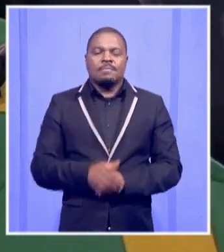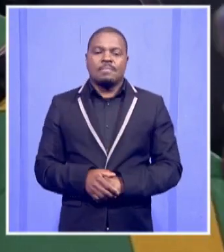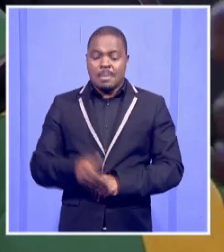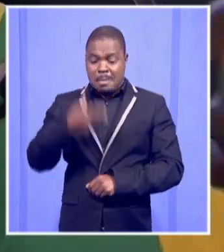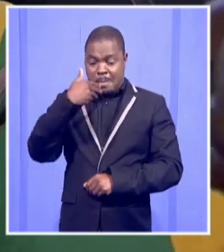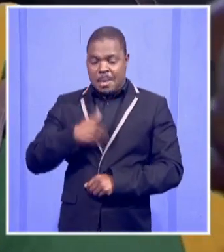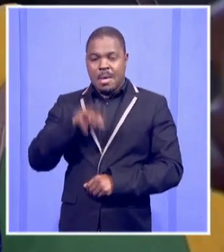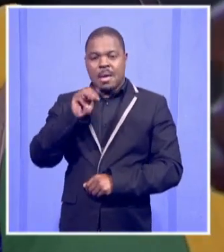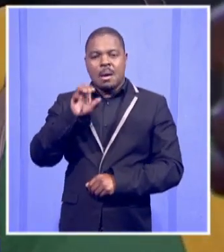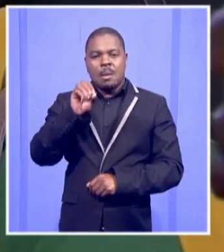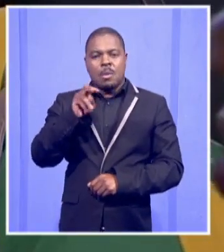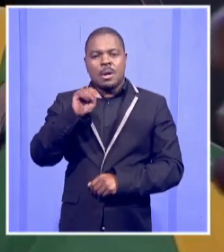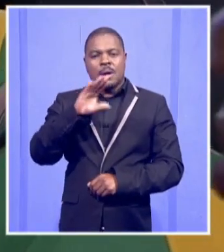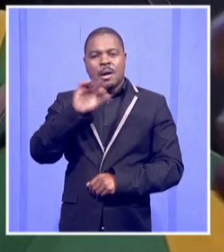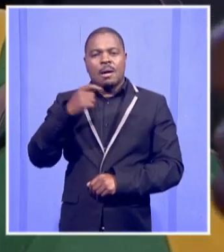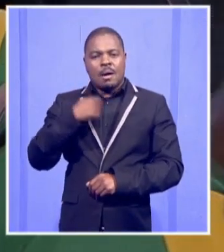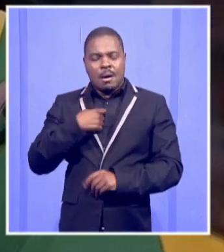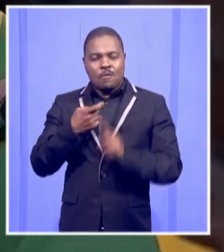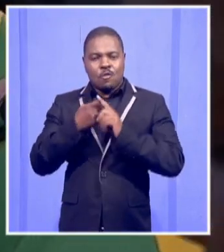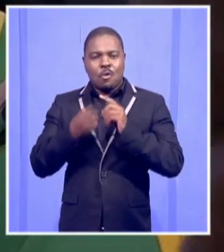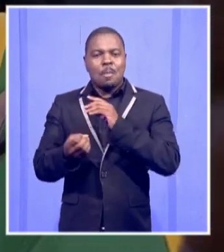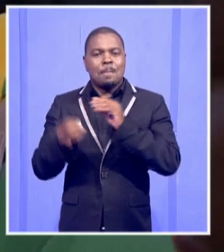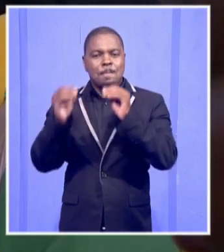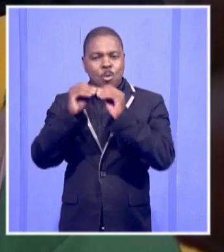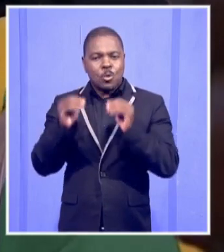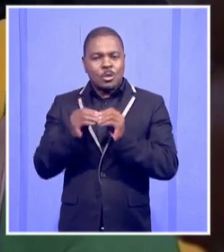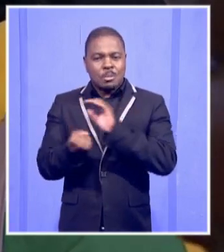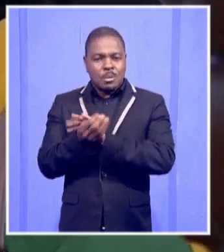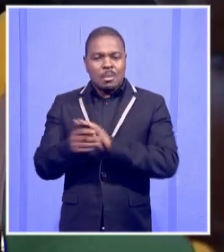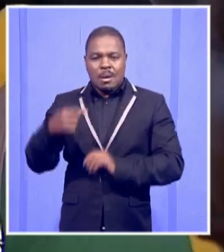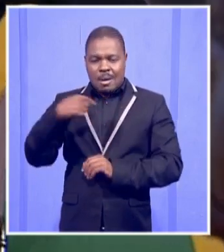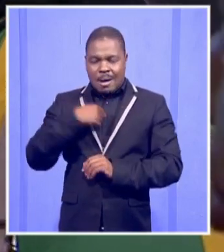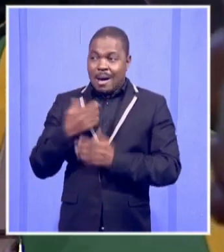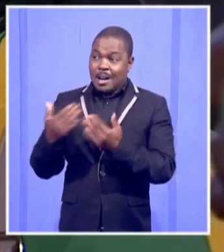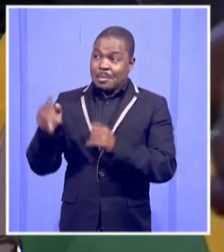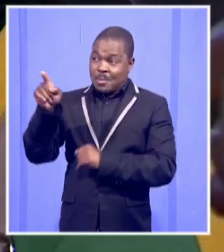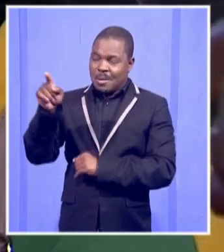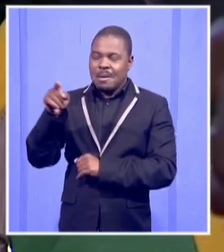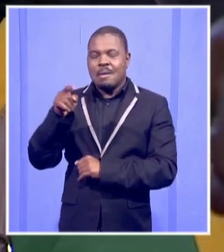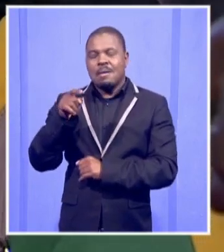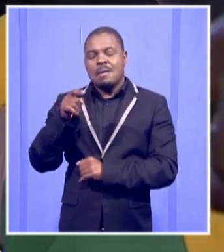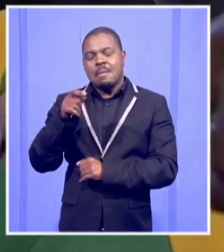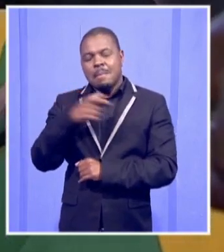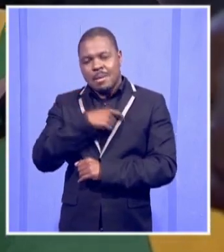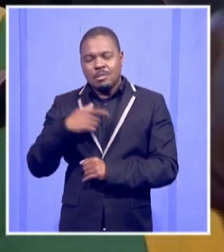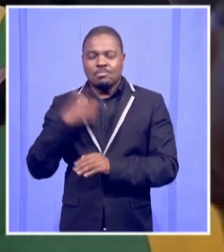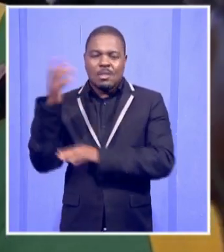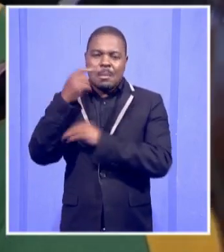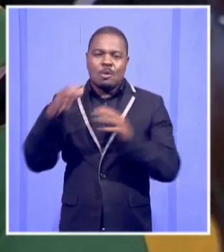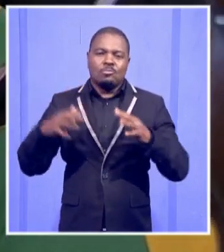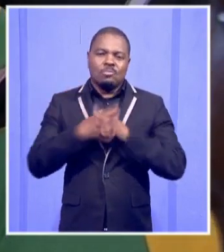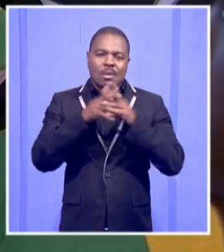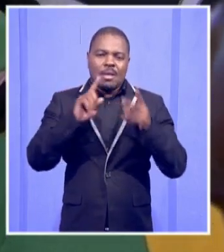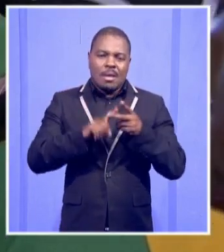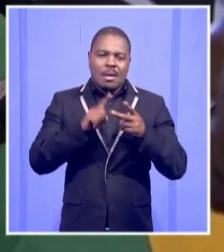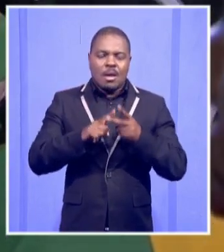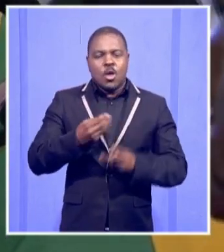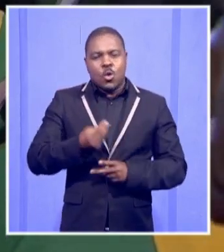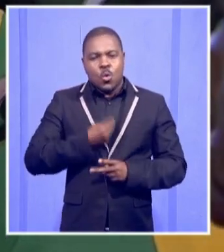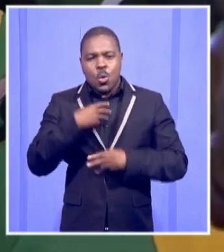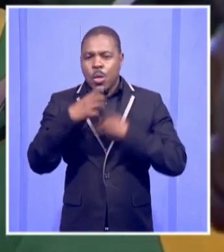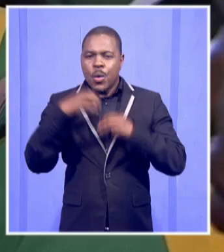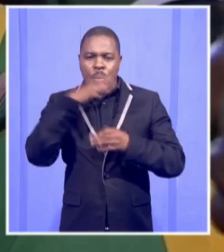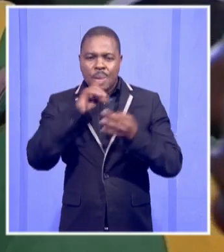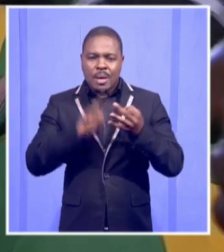Lento lo ngi-expectile ku-president wokuqala ngi-expecte i-unity and youth unemployment rate ne-service delivery emakhaya